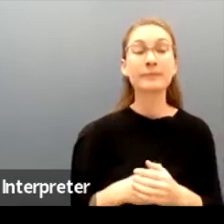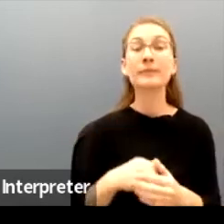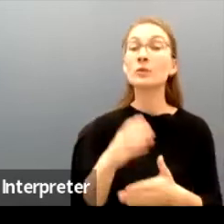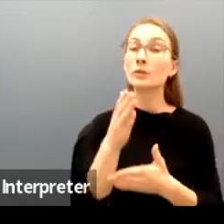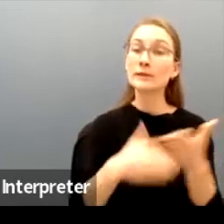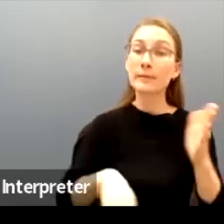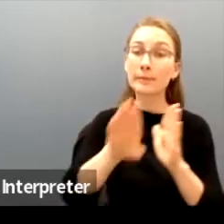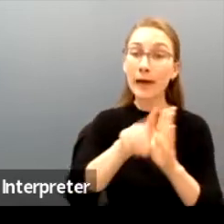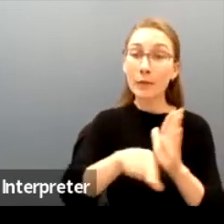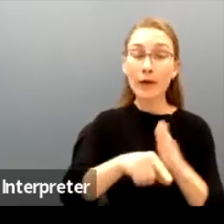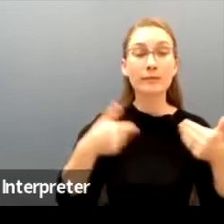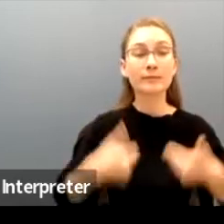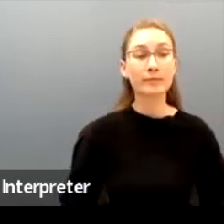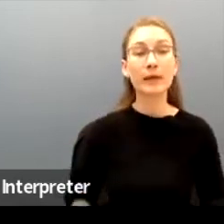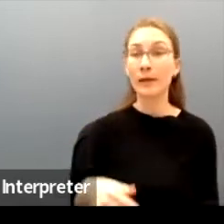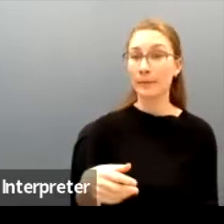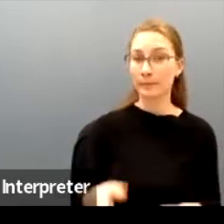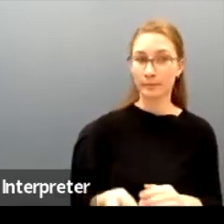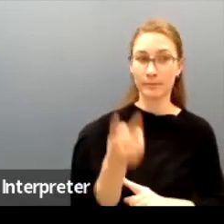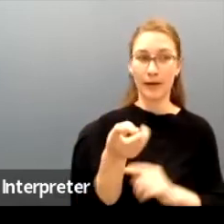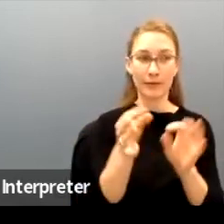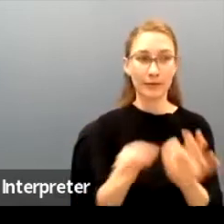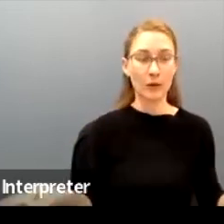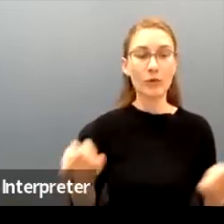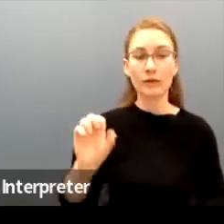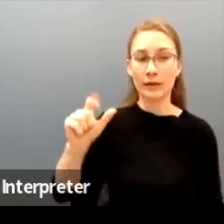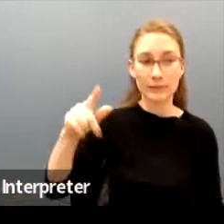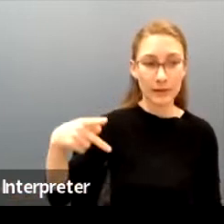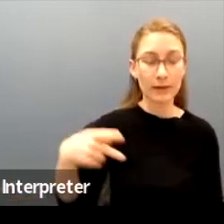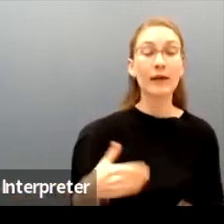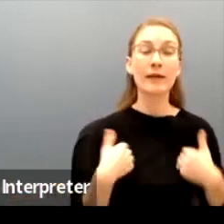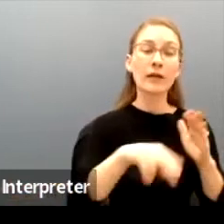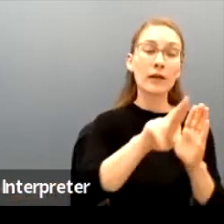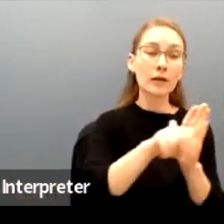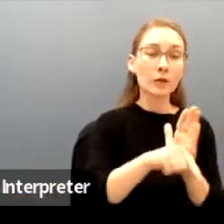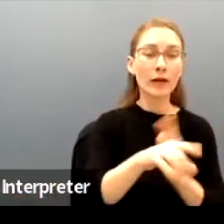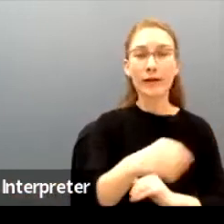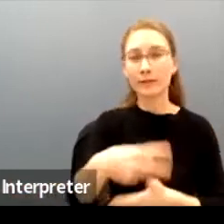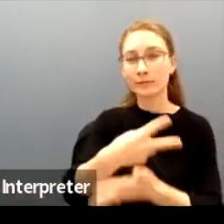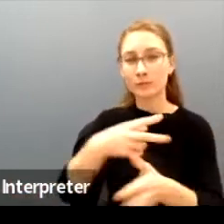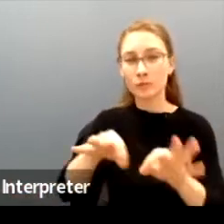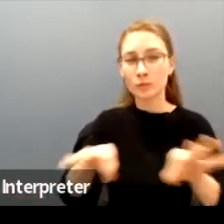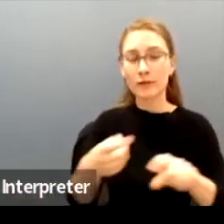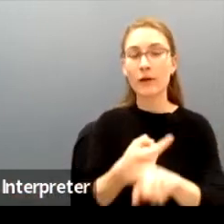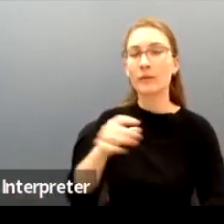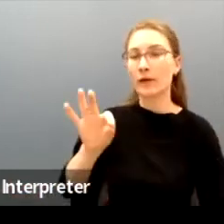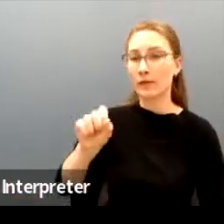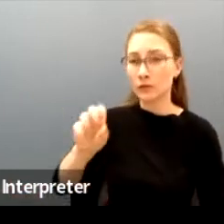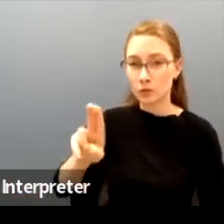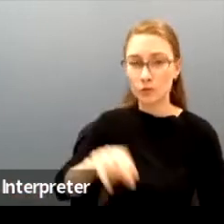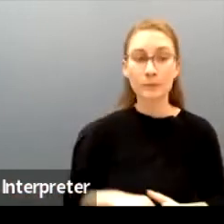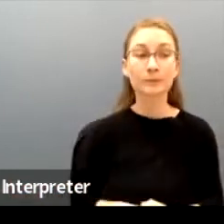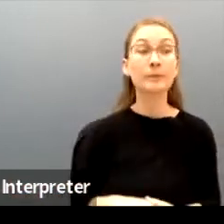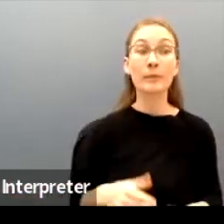a bilingual speech-language pathologist. I earned my undergraduate and graduate degrees from Florida State University. And my favorite thing about my